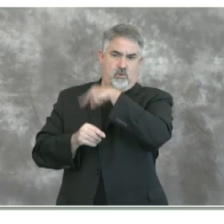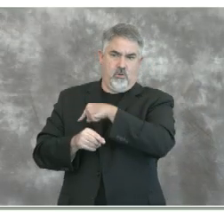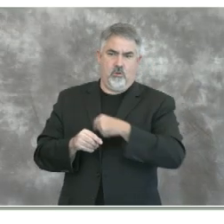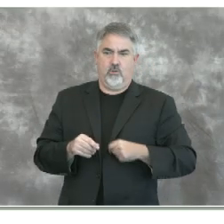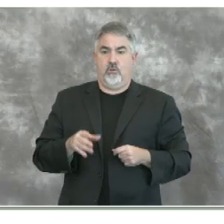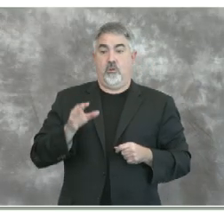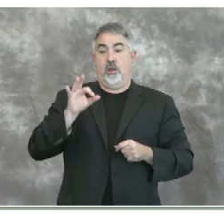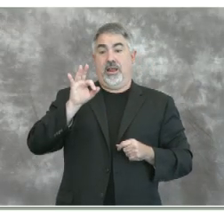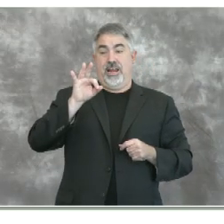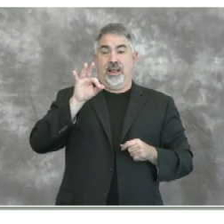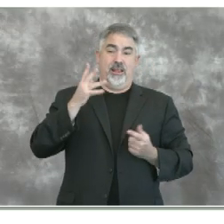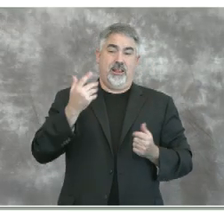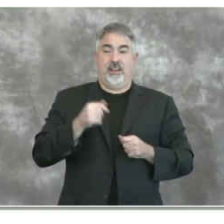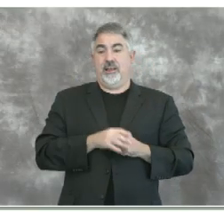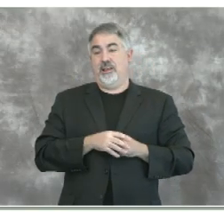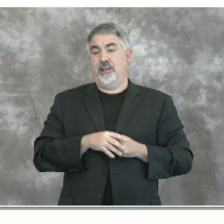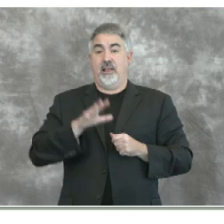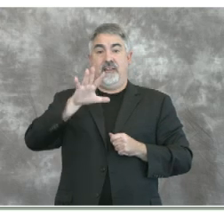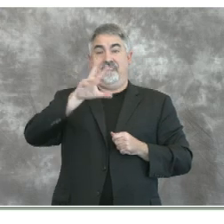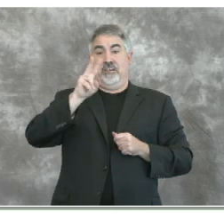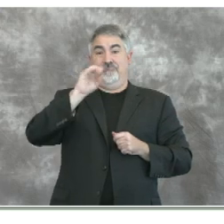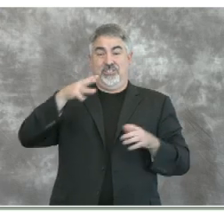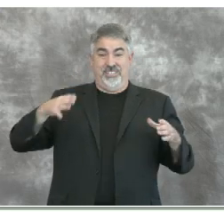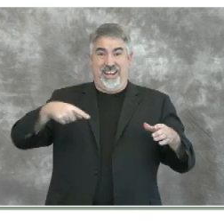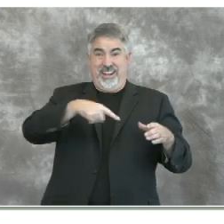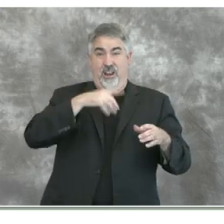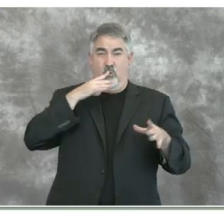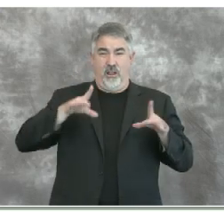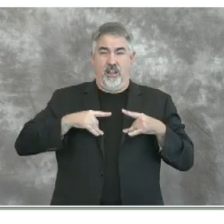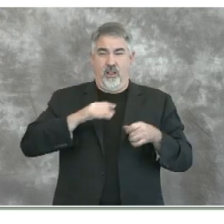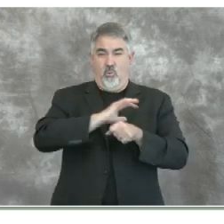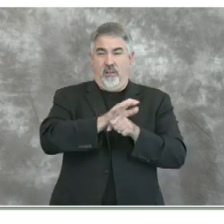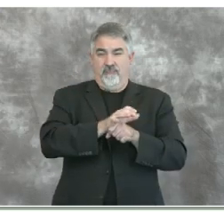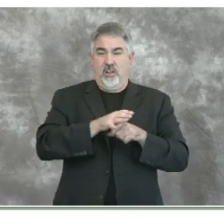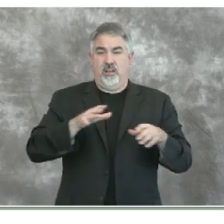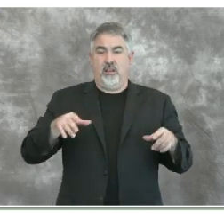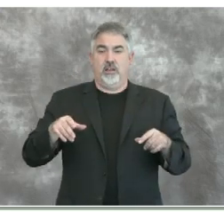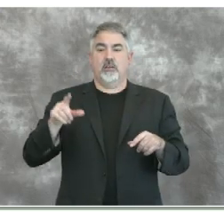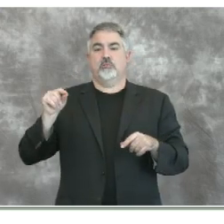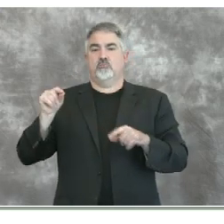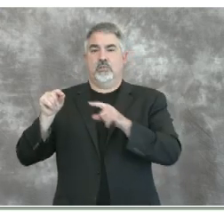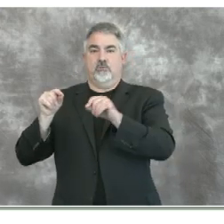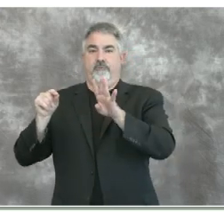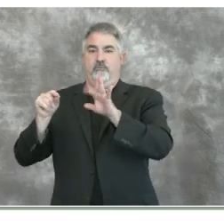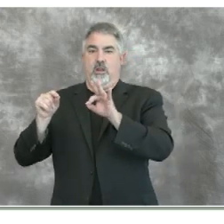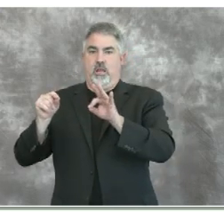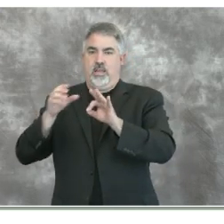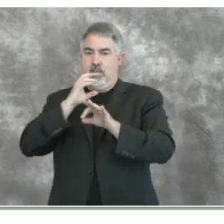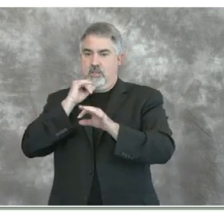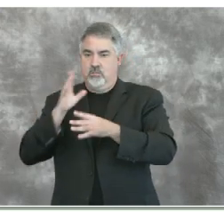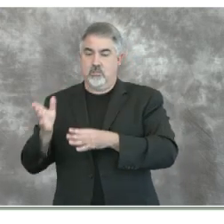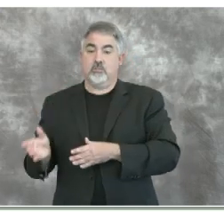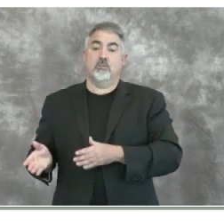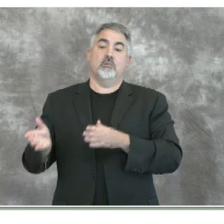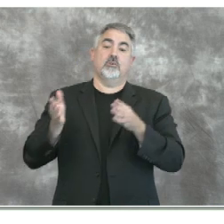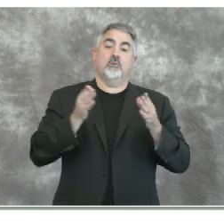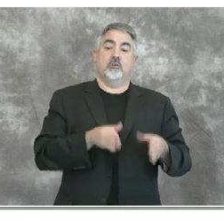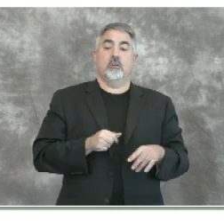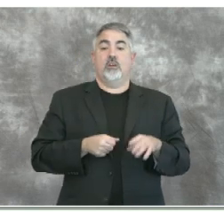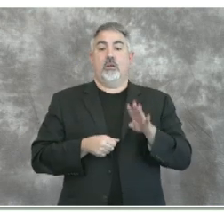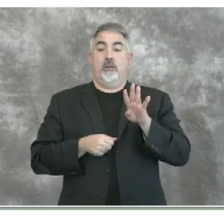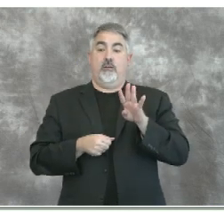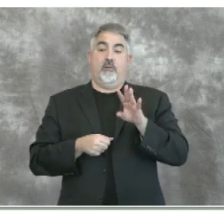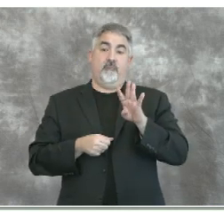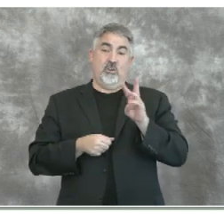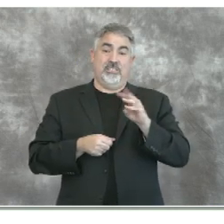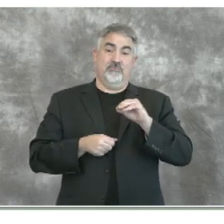or 52% are between the ages of 20 to 49 years of age, and 810 or